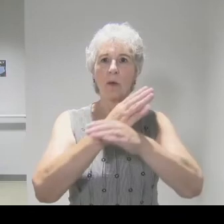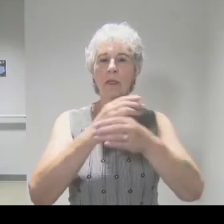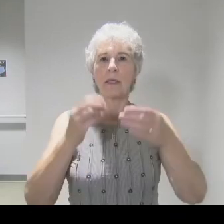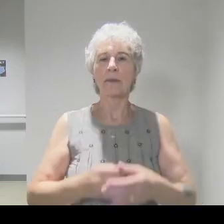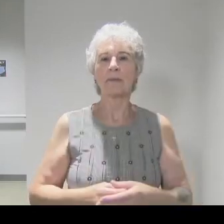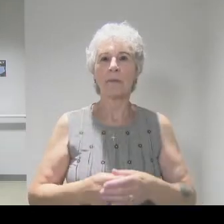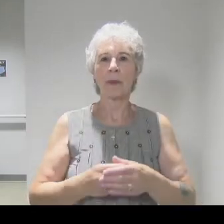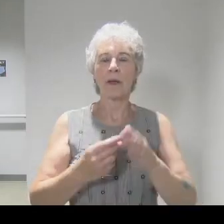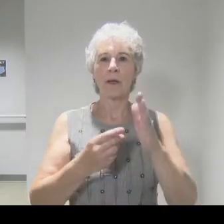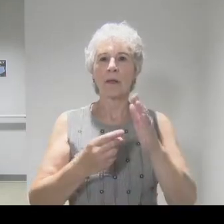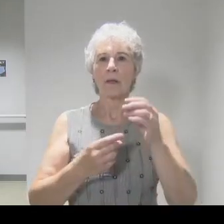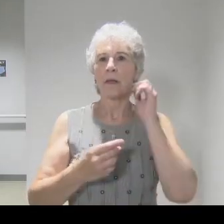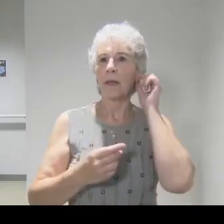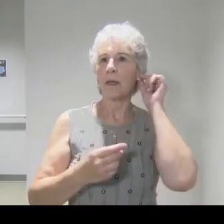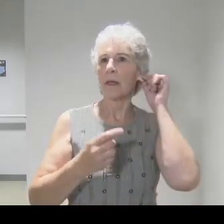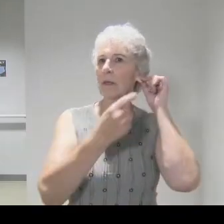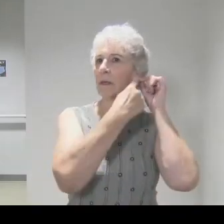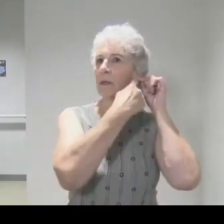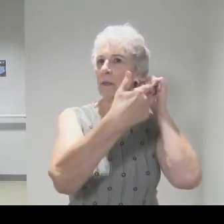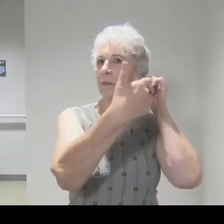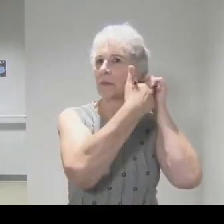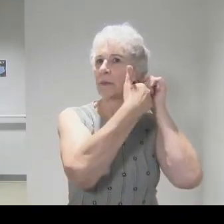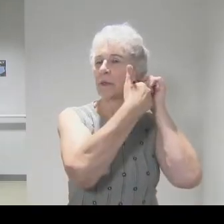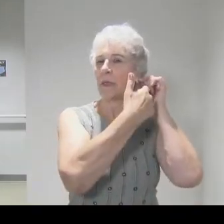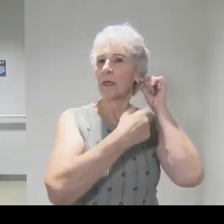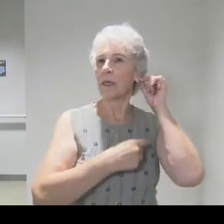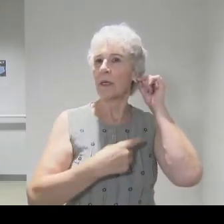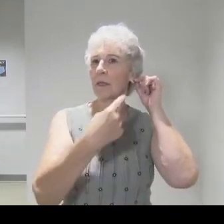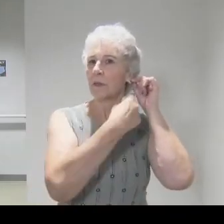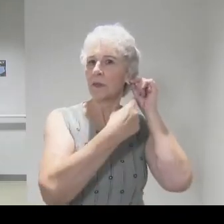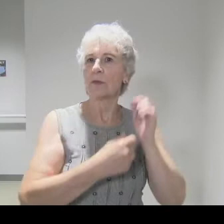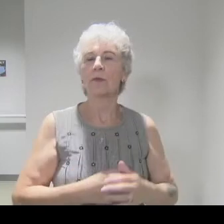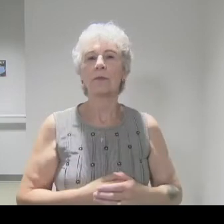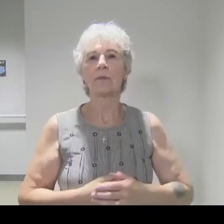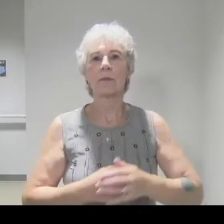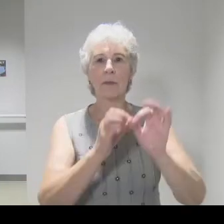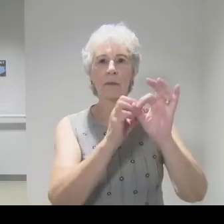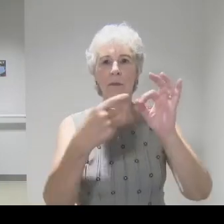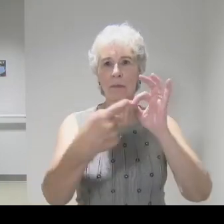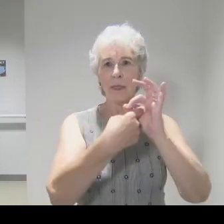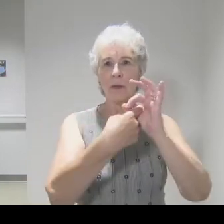was a leather punch, and would put the earlobe against the wall and drill it through.